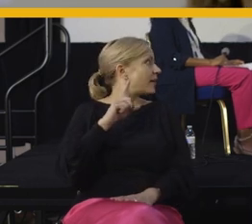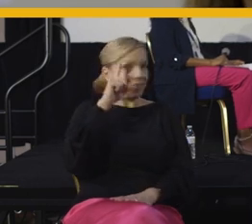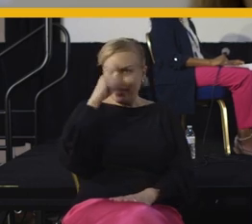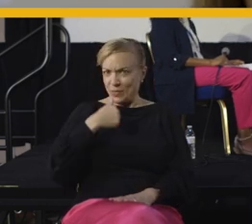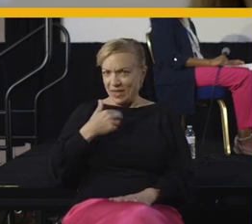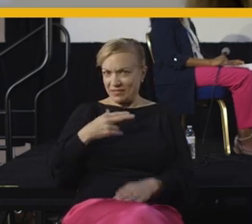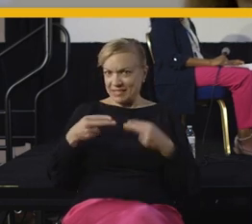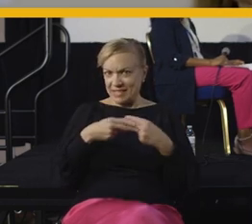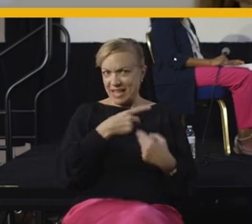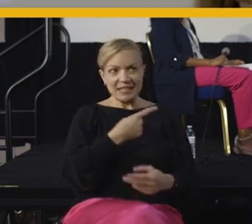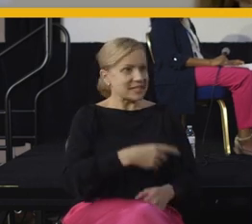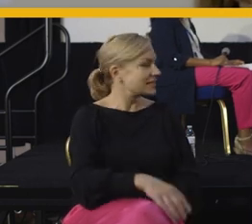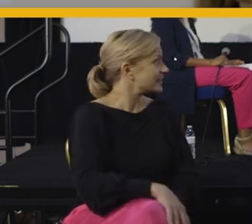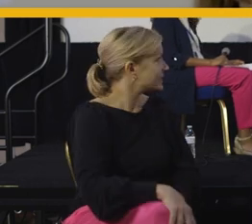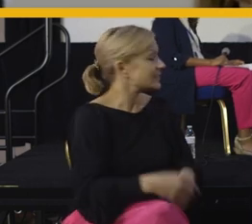possibly.